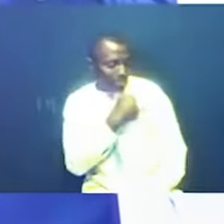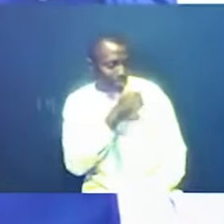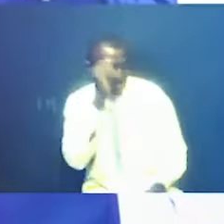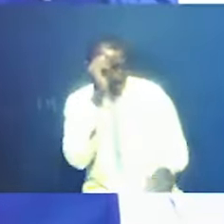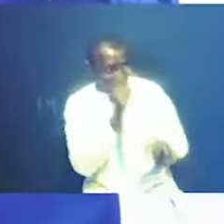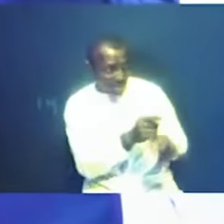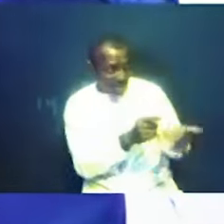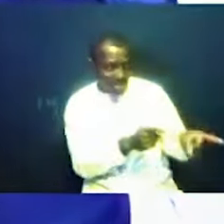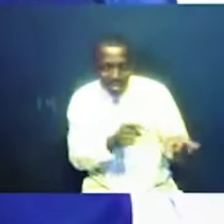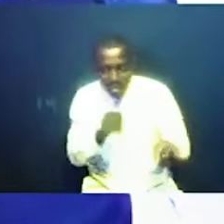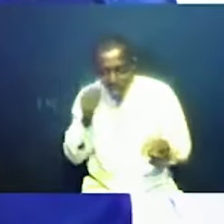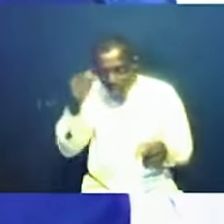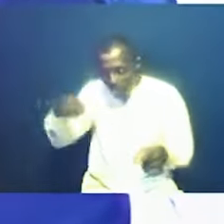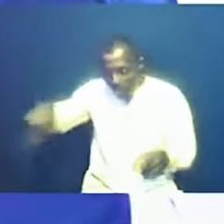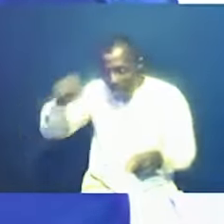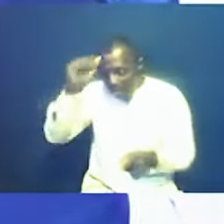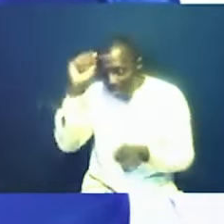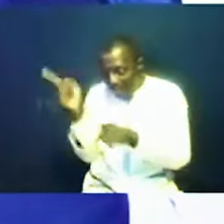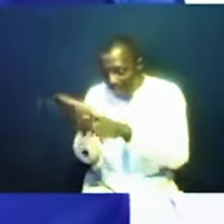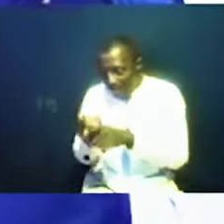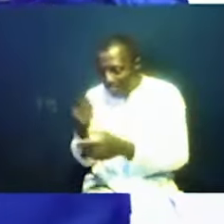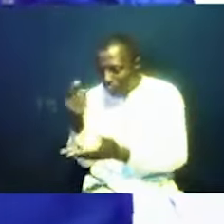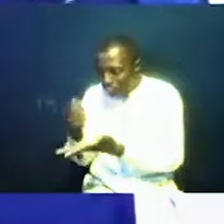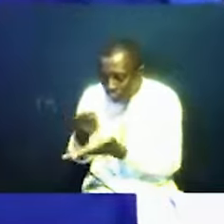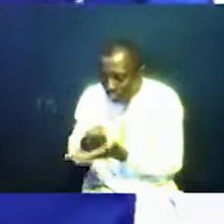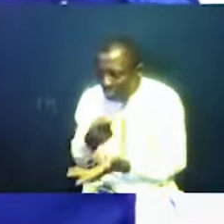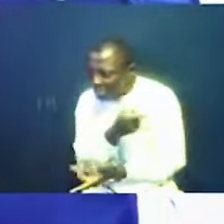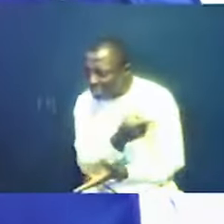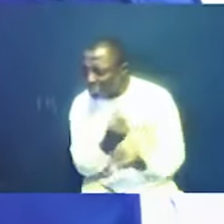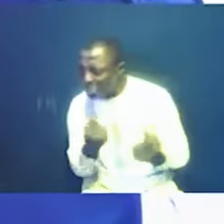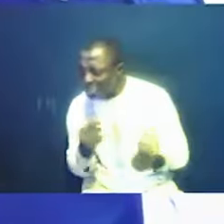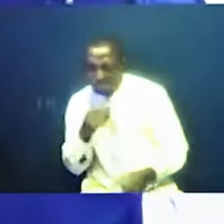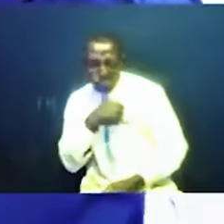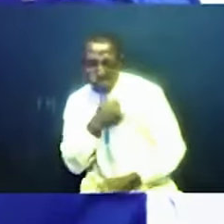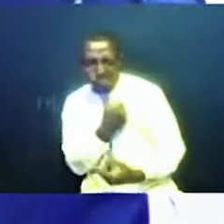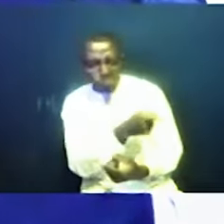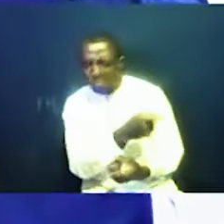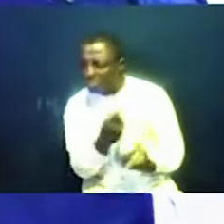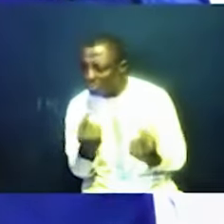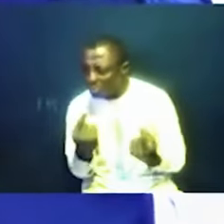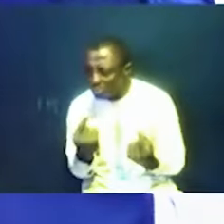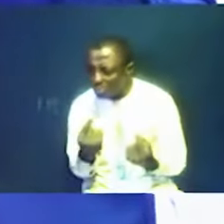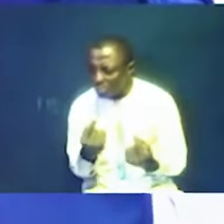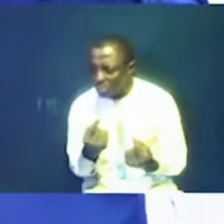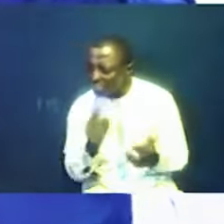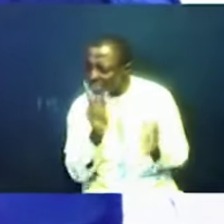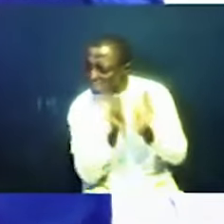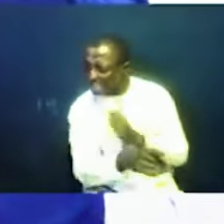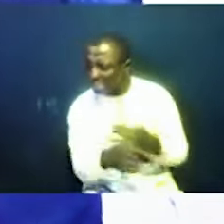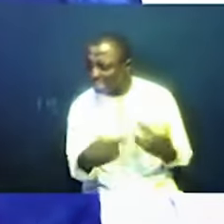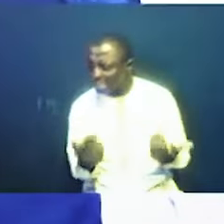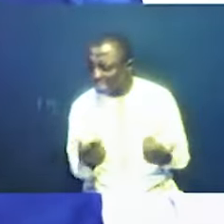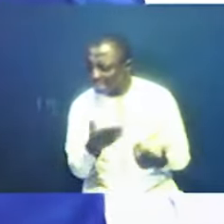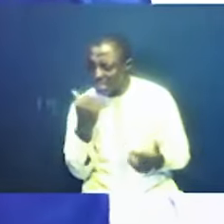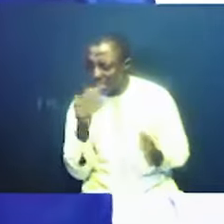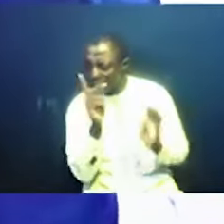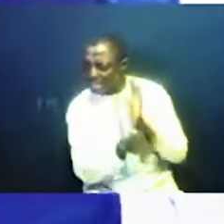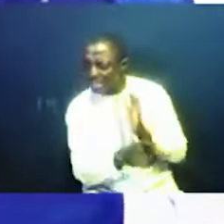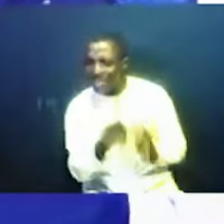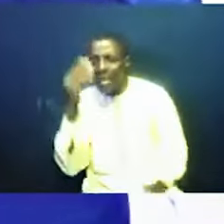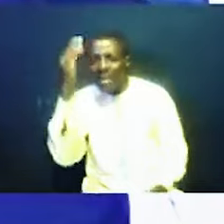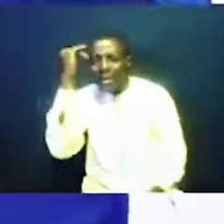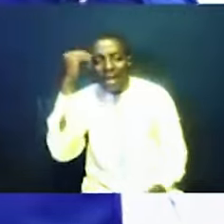maybe firstly they discuss killing their own brother. She di kan no wey wadwen po se obekum wankasa wonua be ma no. Just because of a